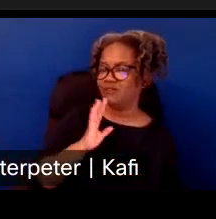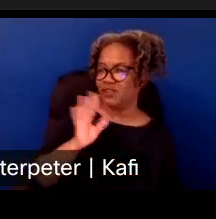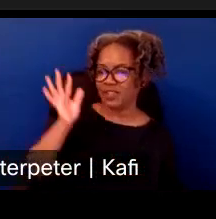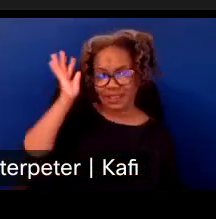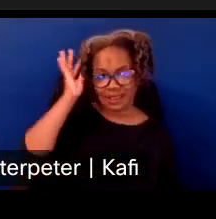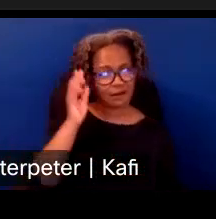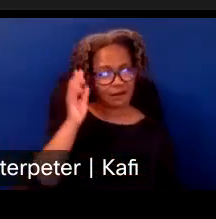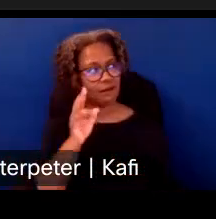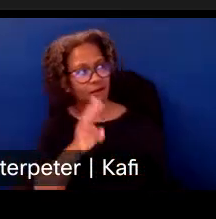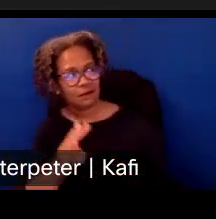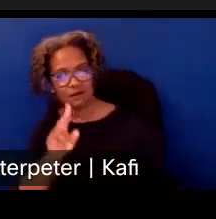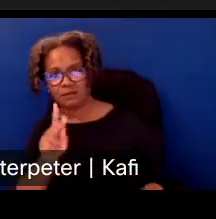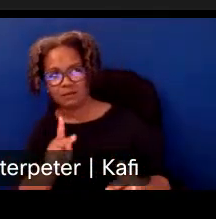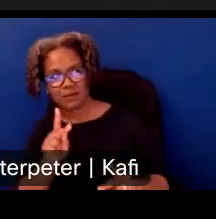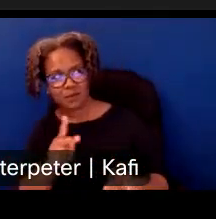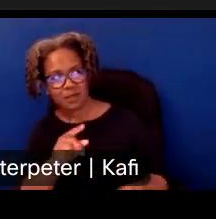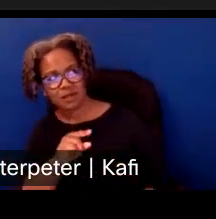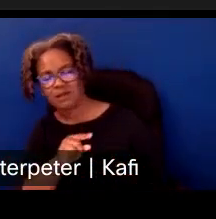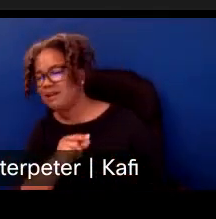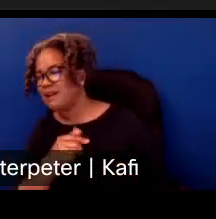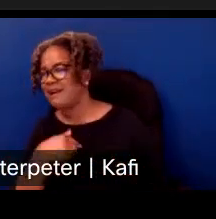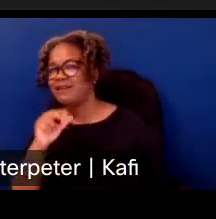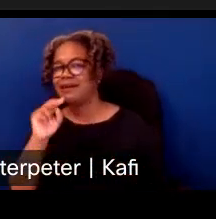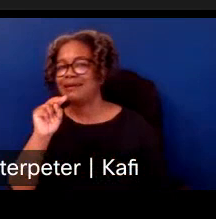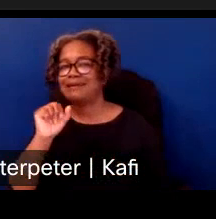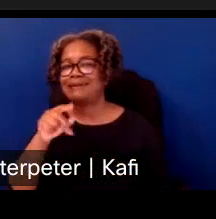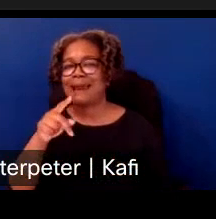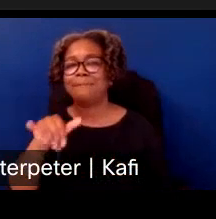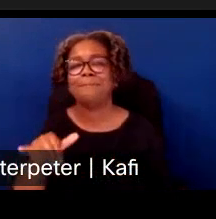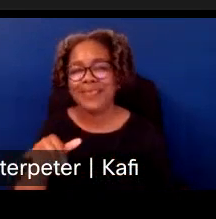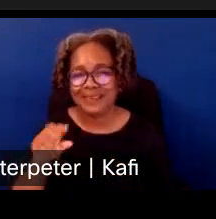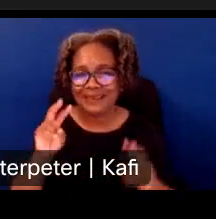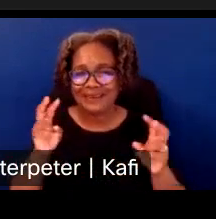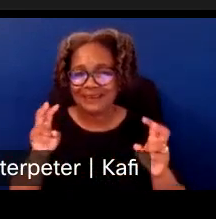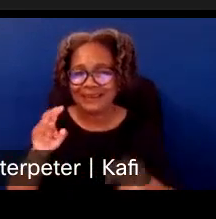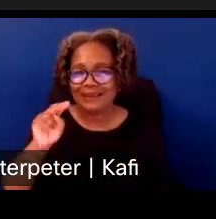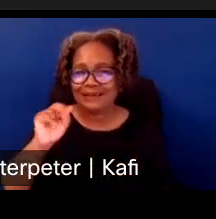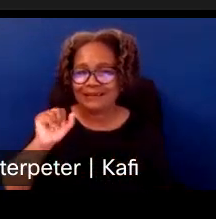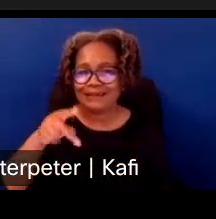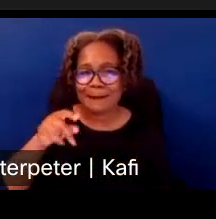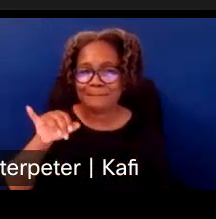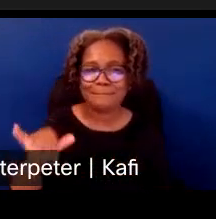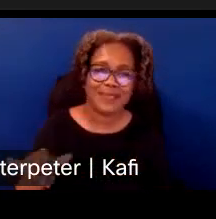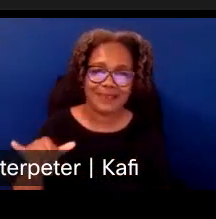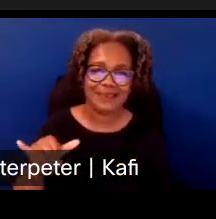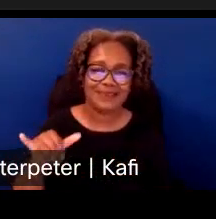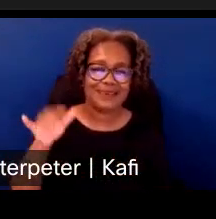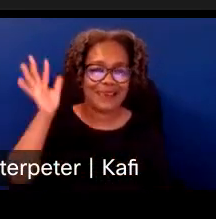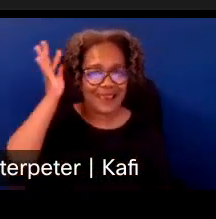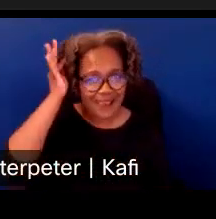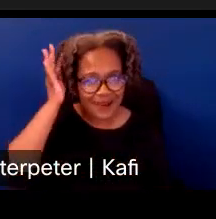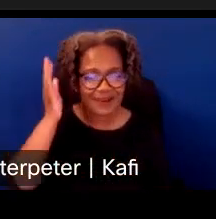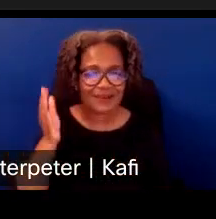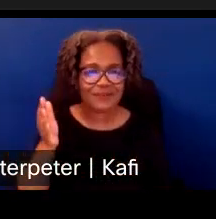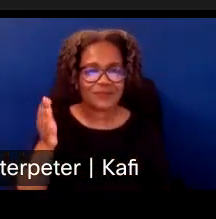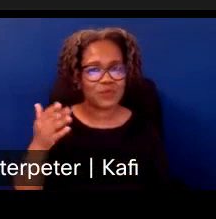taught to not to describe hair in those terms. And at different times,